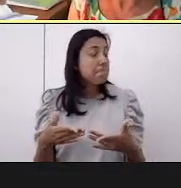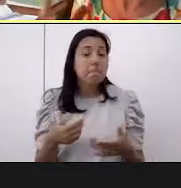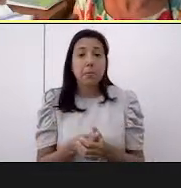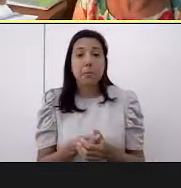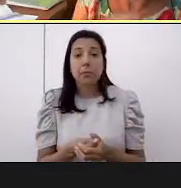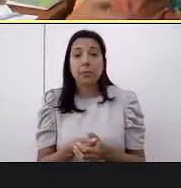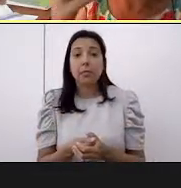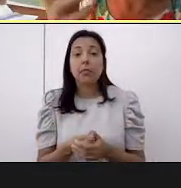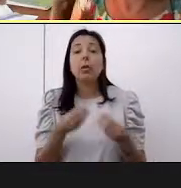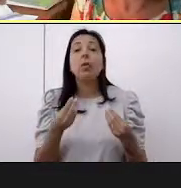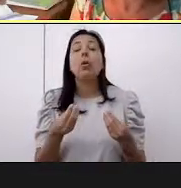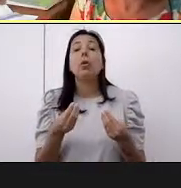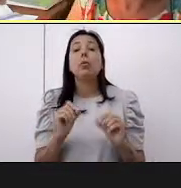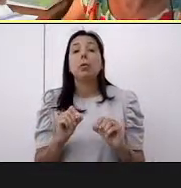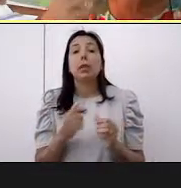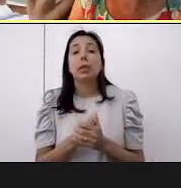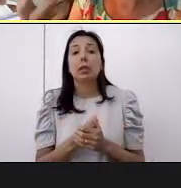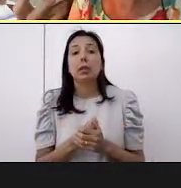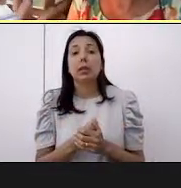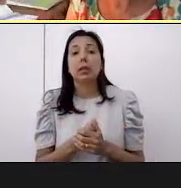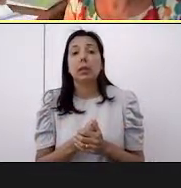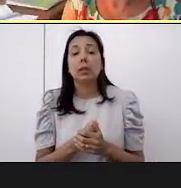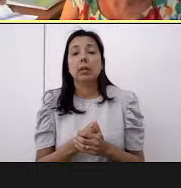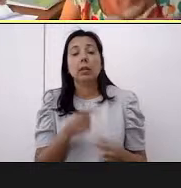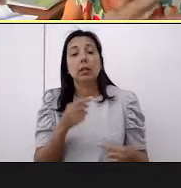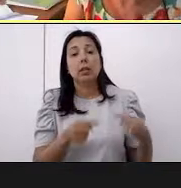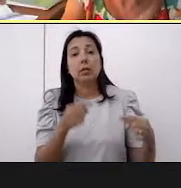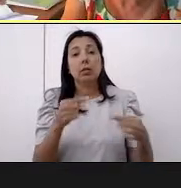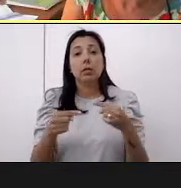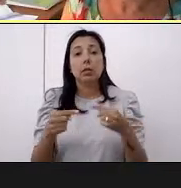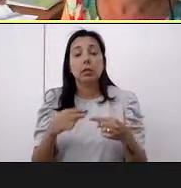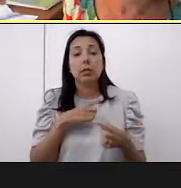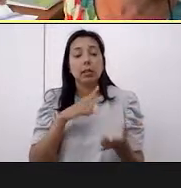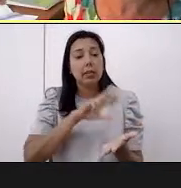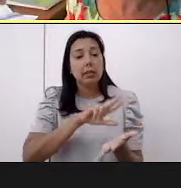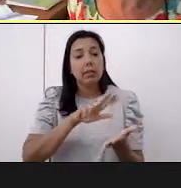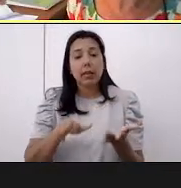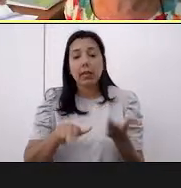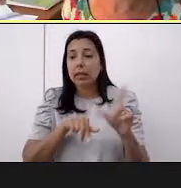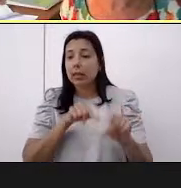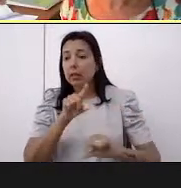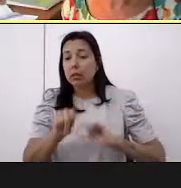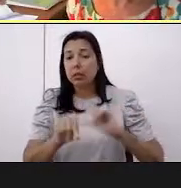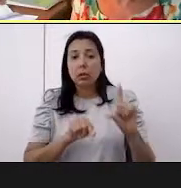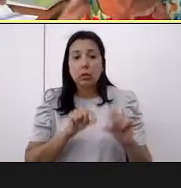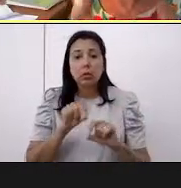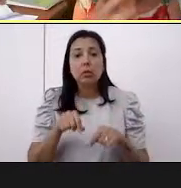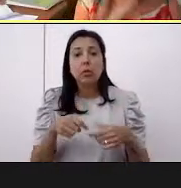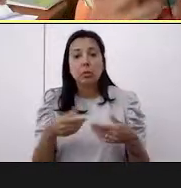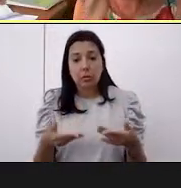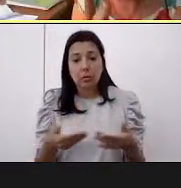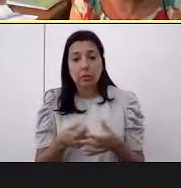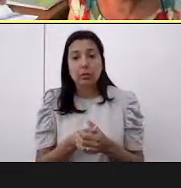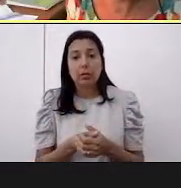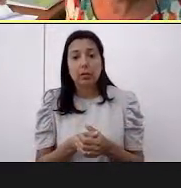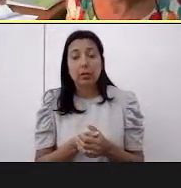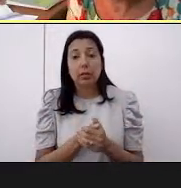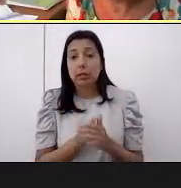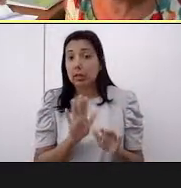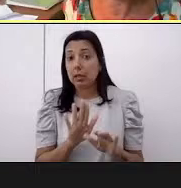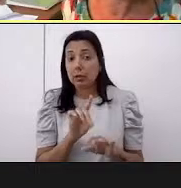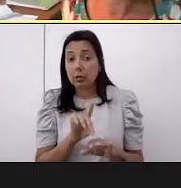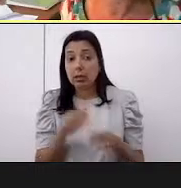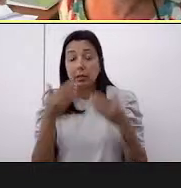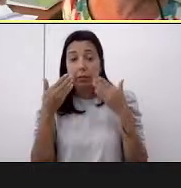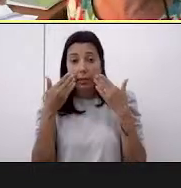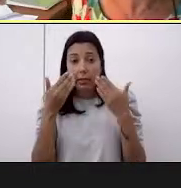you may have more, a lot of alternatives, certainly not as much as I present here, but at least it was to make the